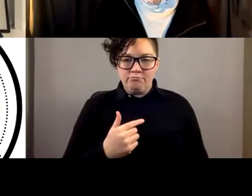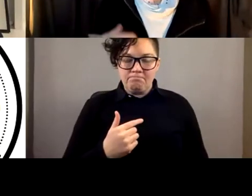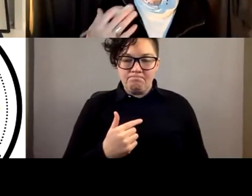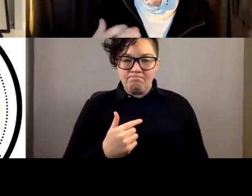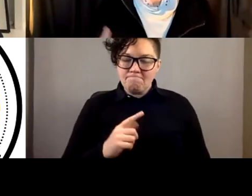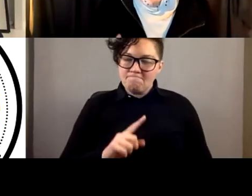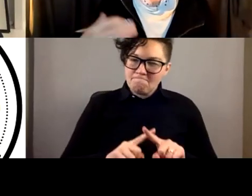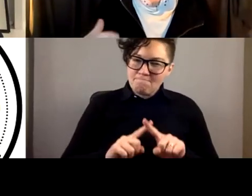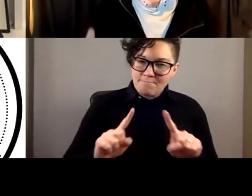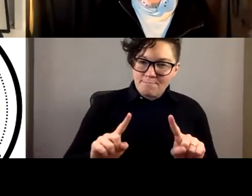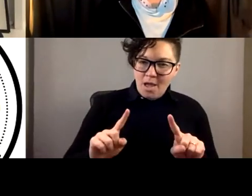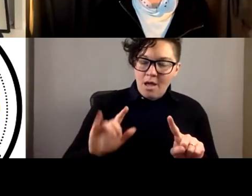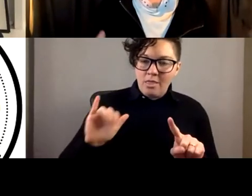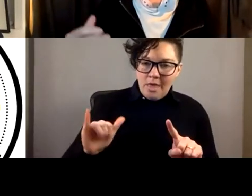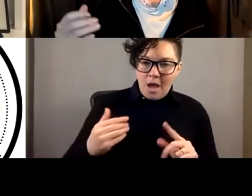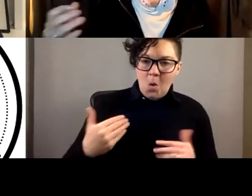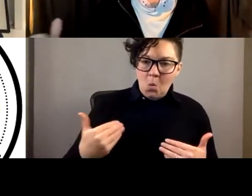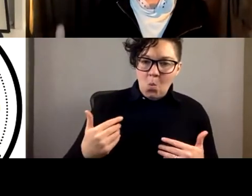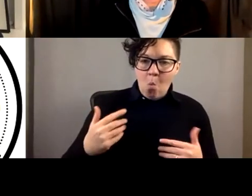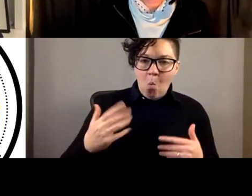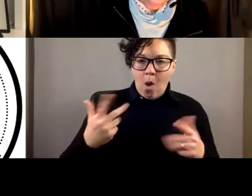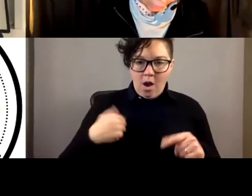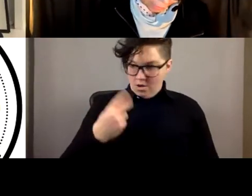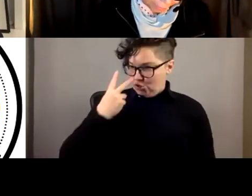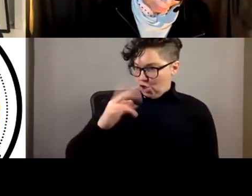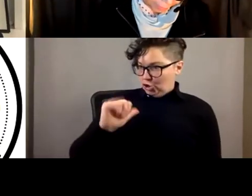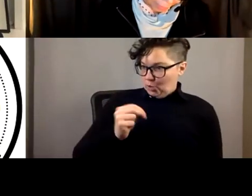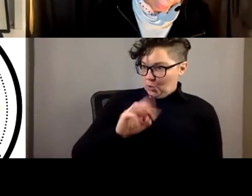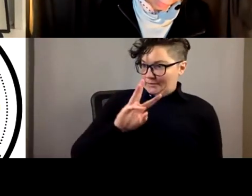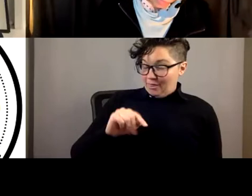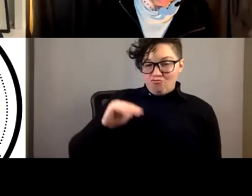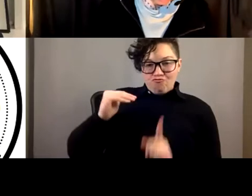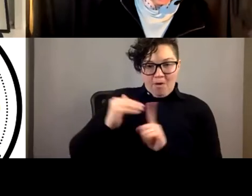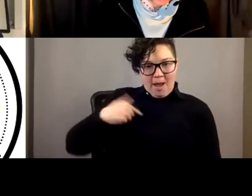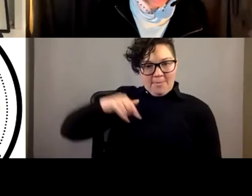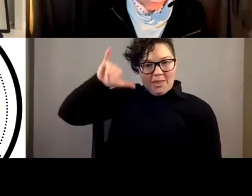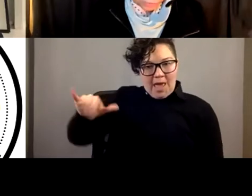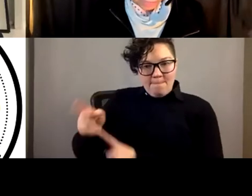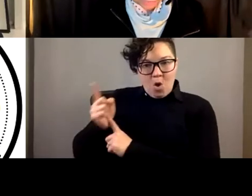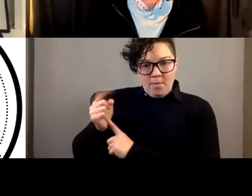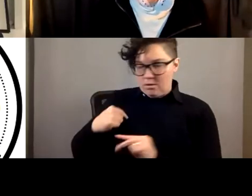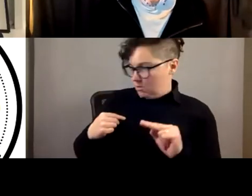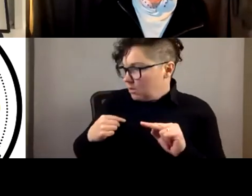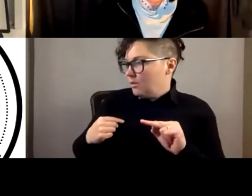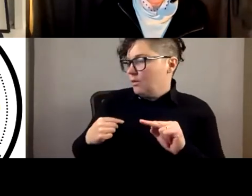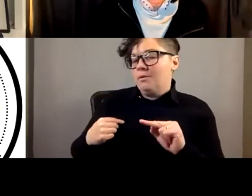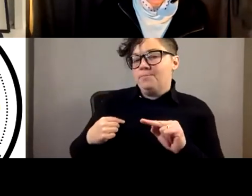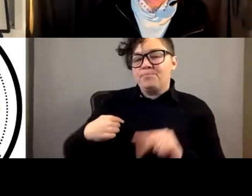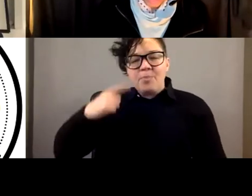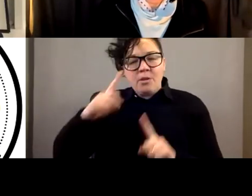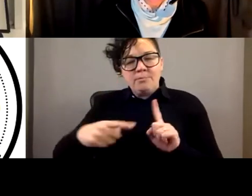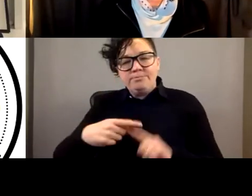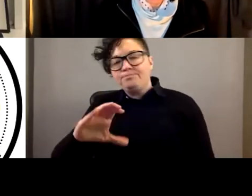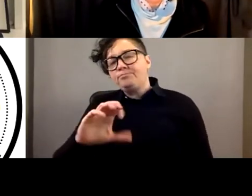But this is the memory that came back to me after January 6th. I thought of the poet Carolyn Randall Williams, who